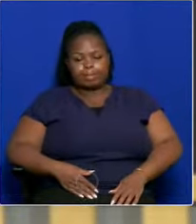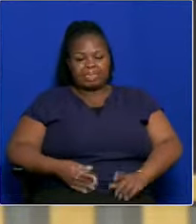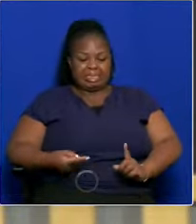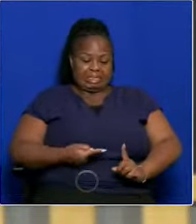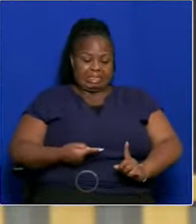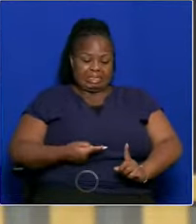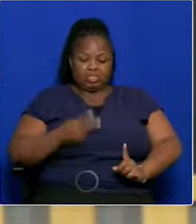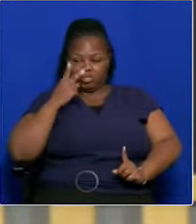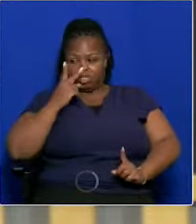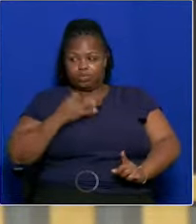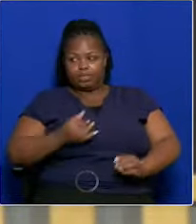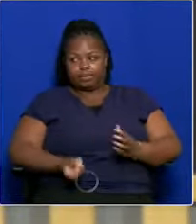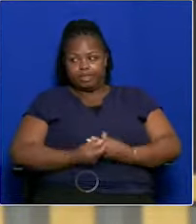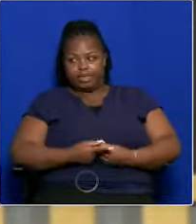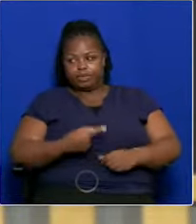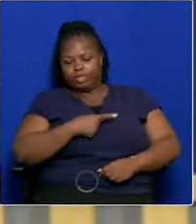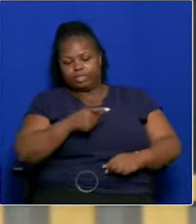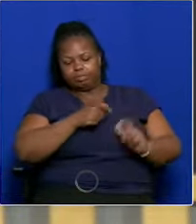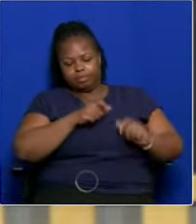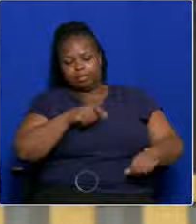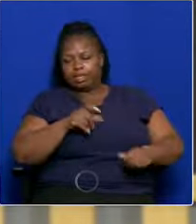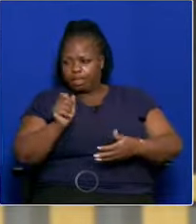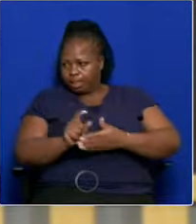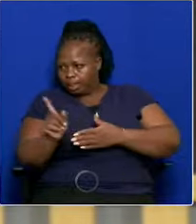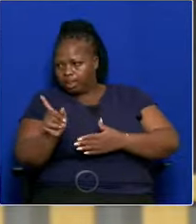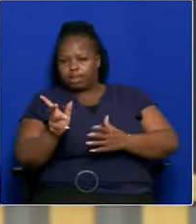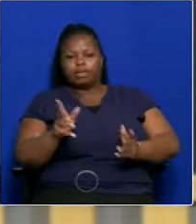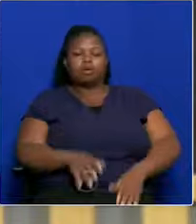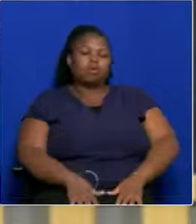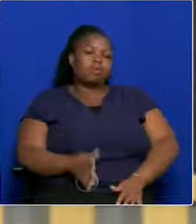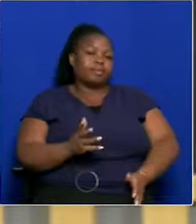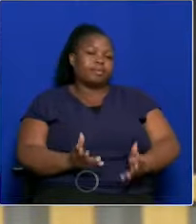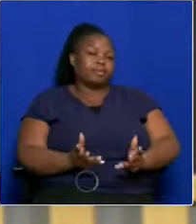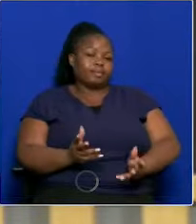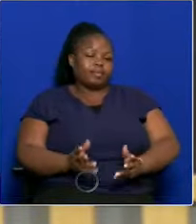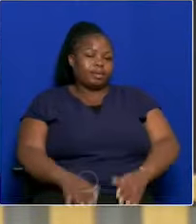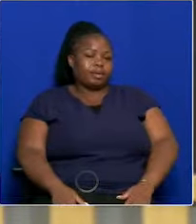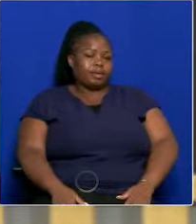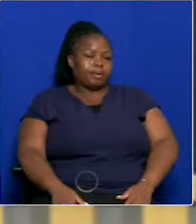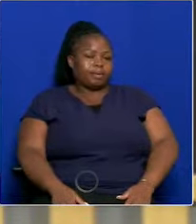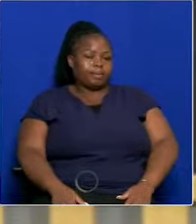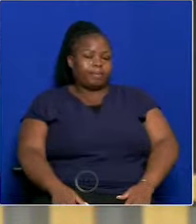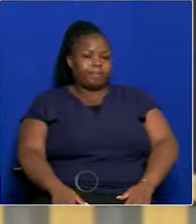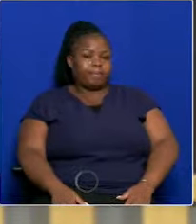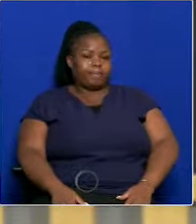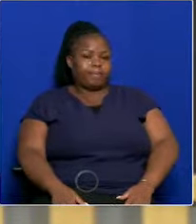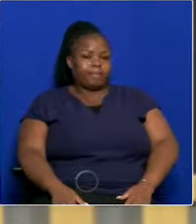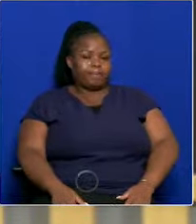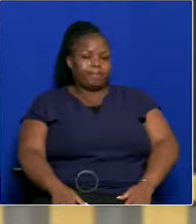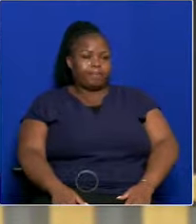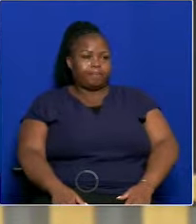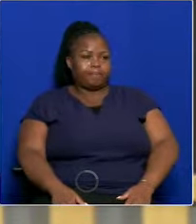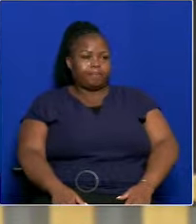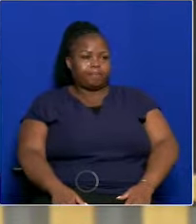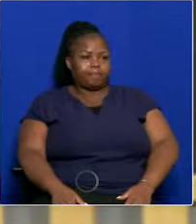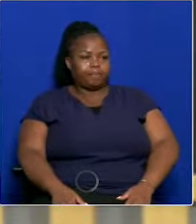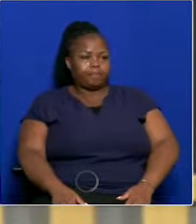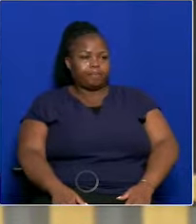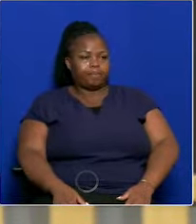people, or at its worst, and maybe let me put it to you as a